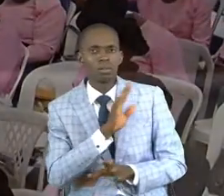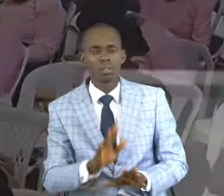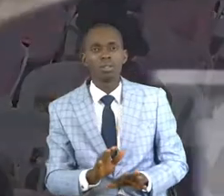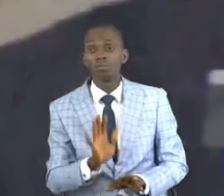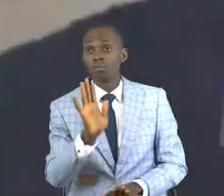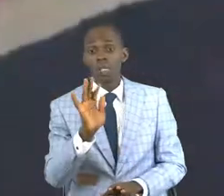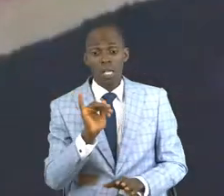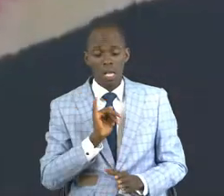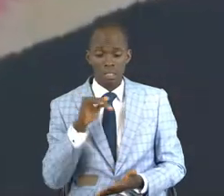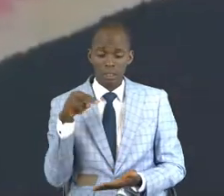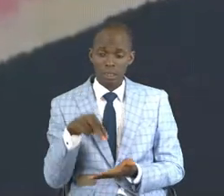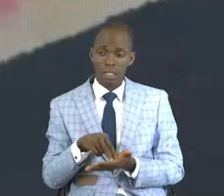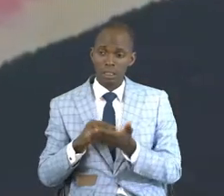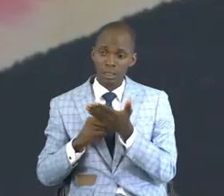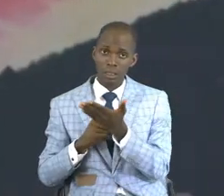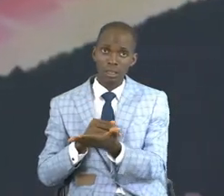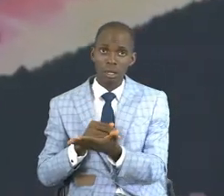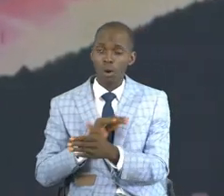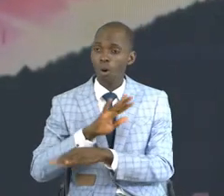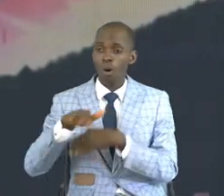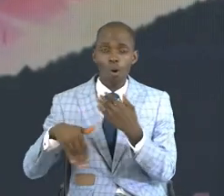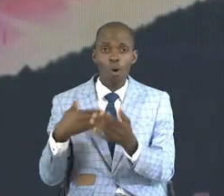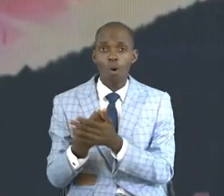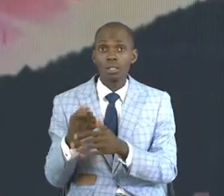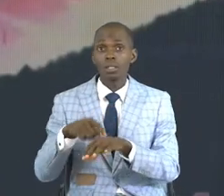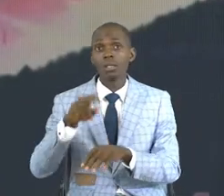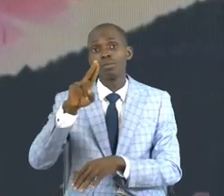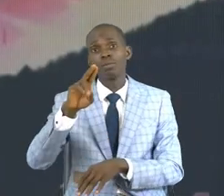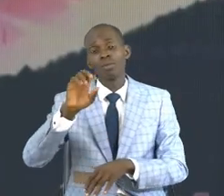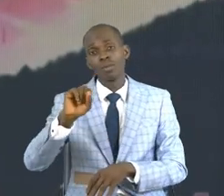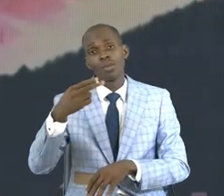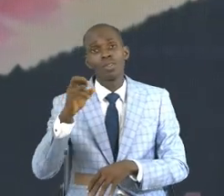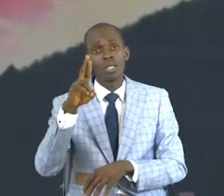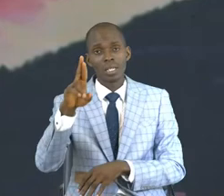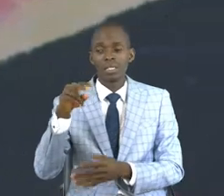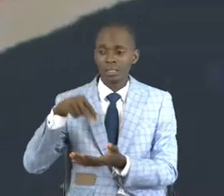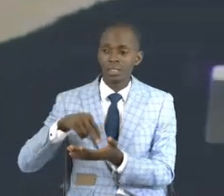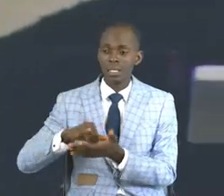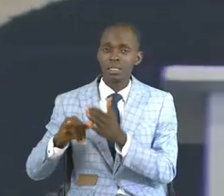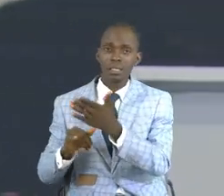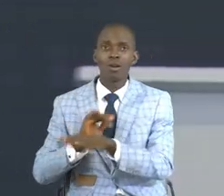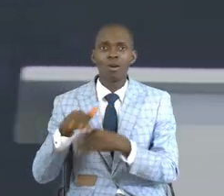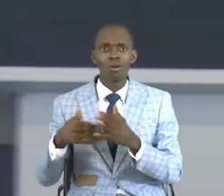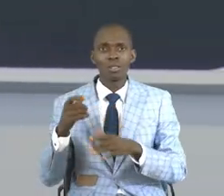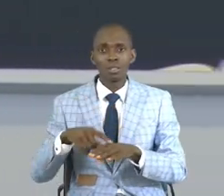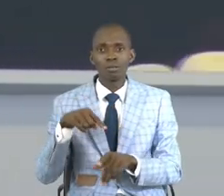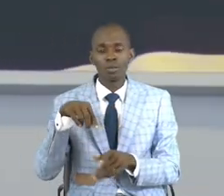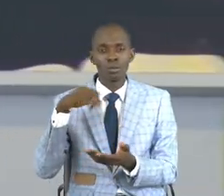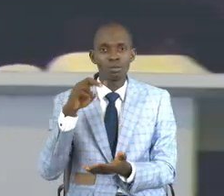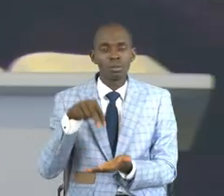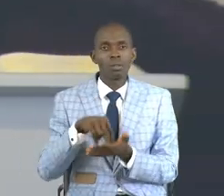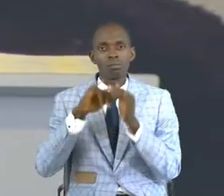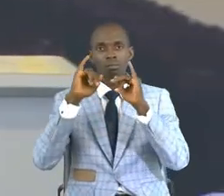there and all the time until they come to replace me. How can I do that? I want to keep my dignity